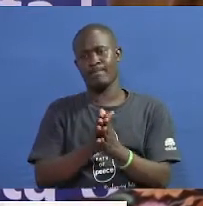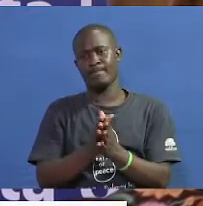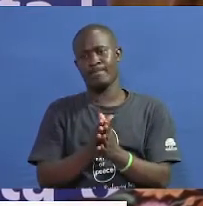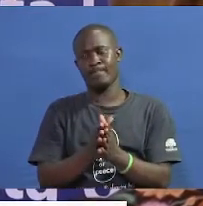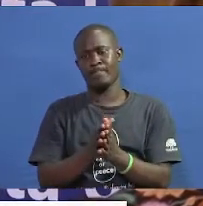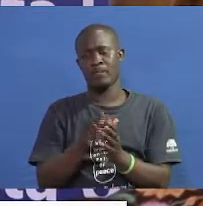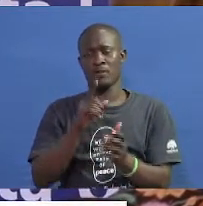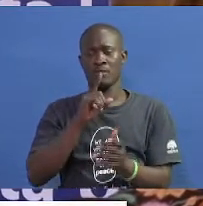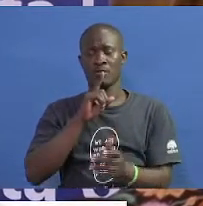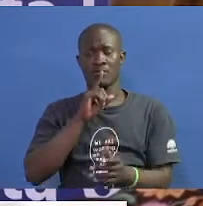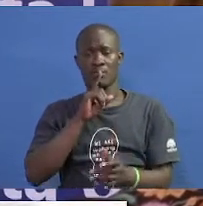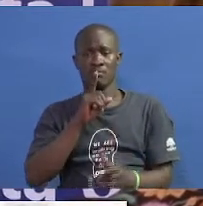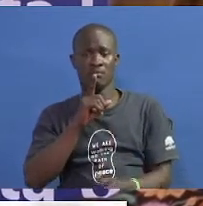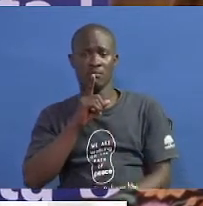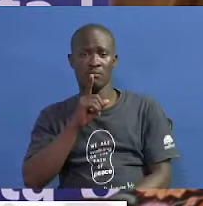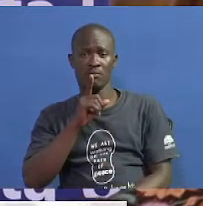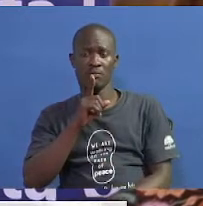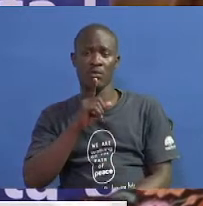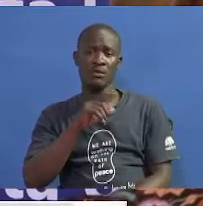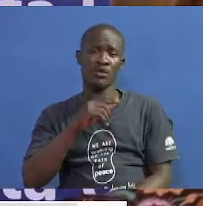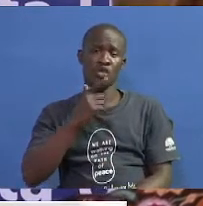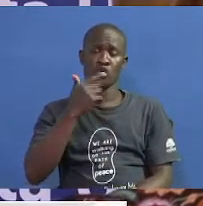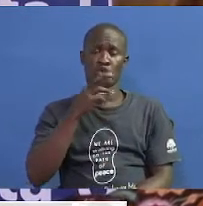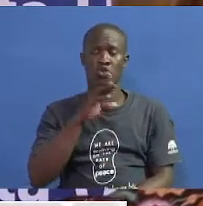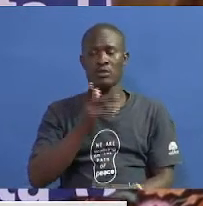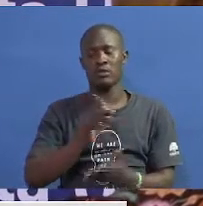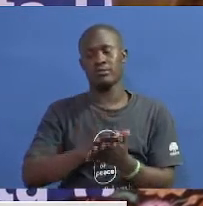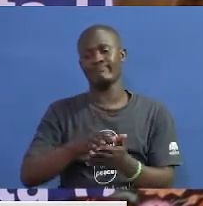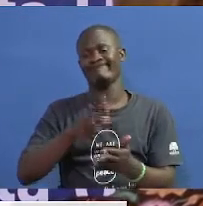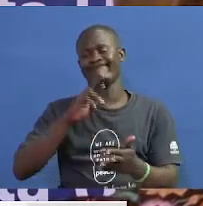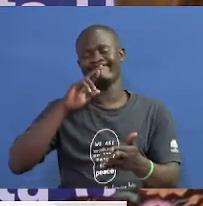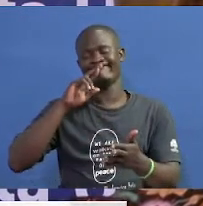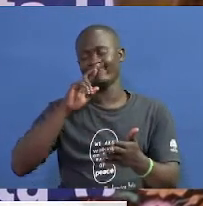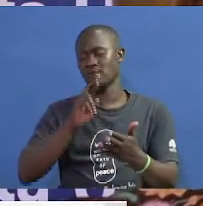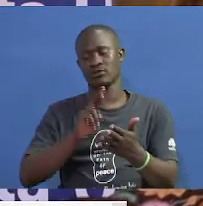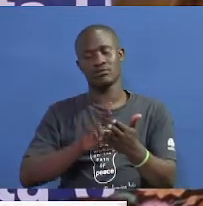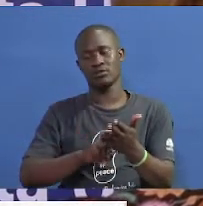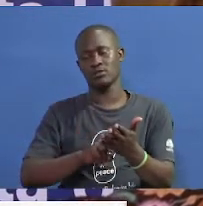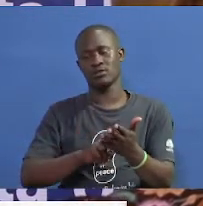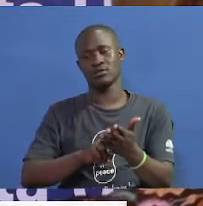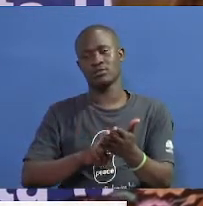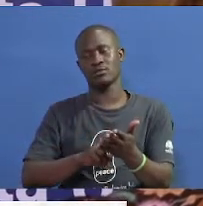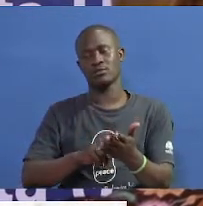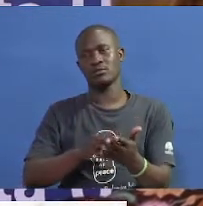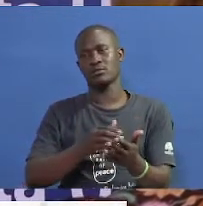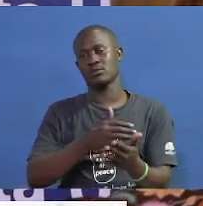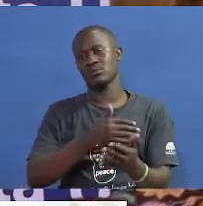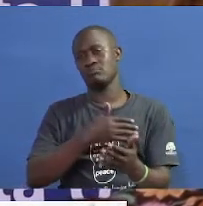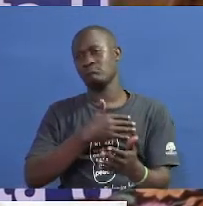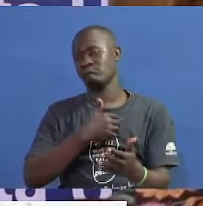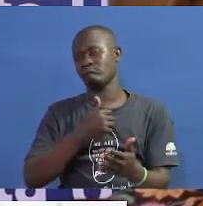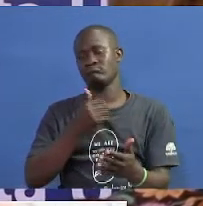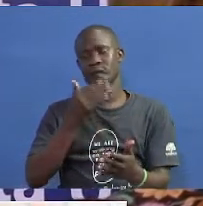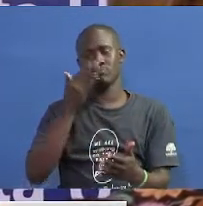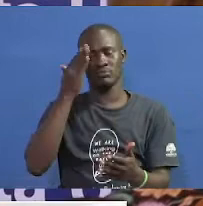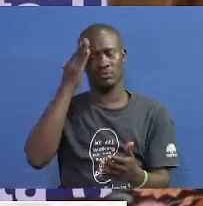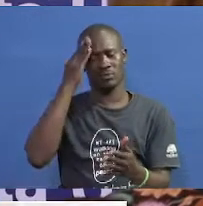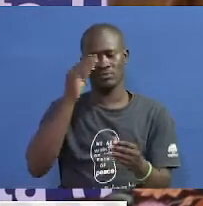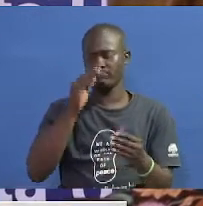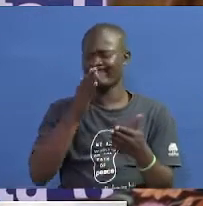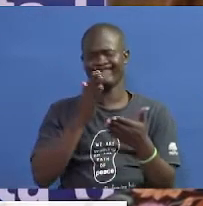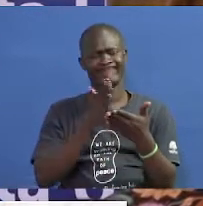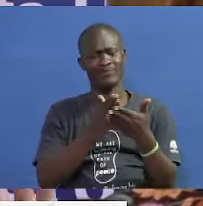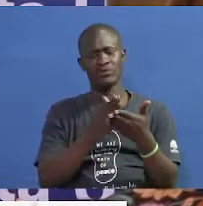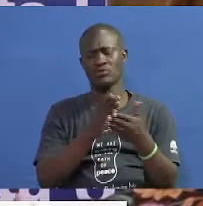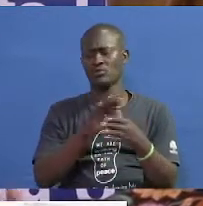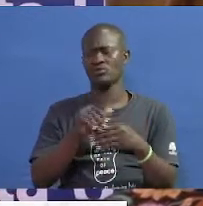trimester. So those are the recommendations. And I don't know the exact percentages, but I